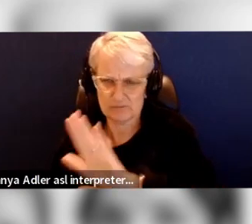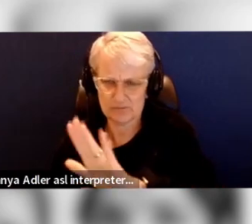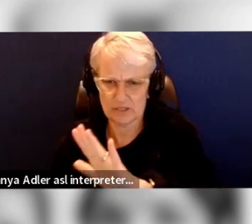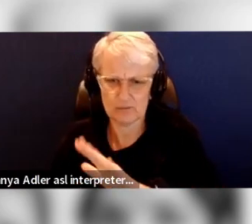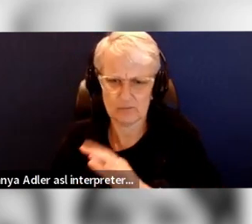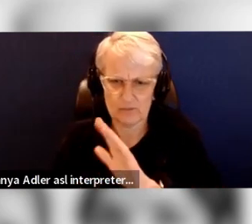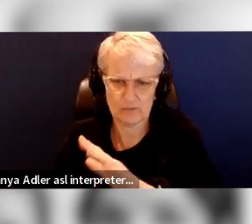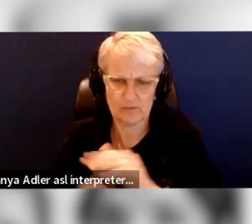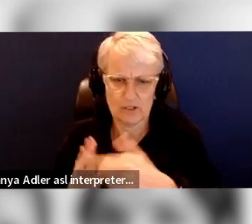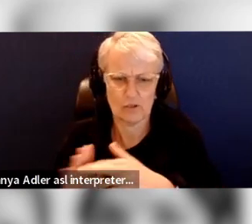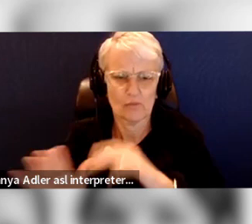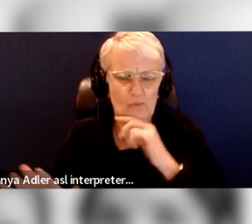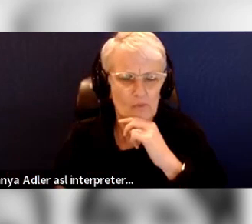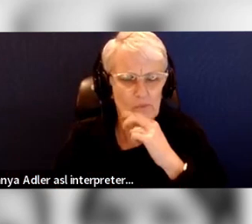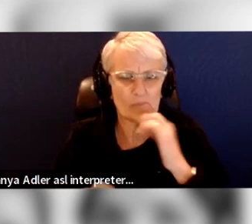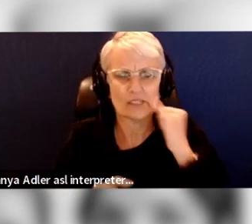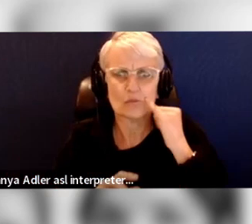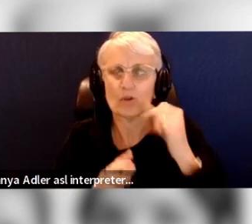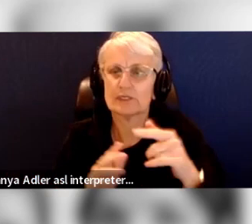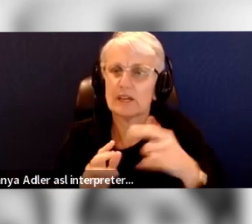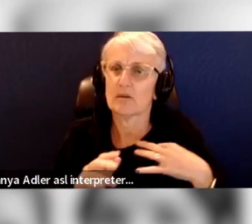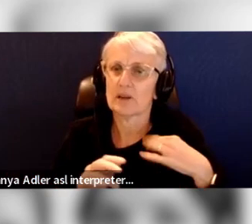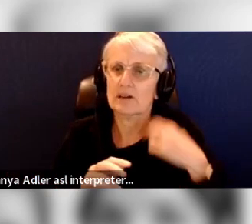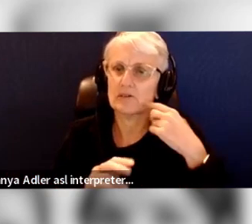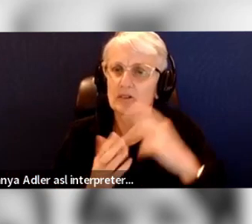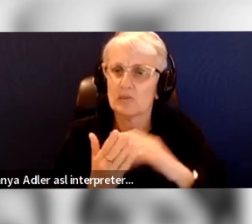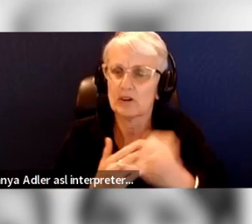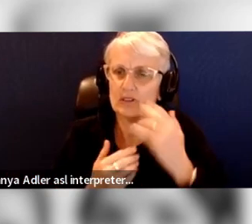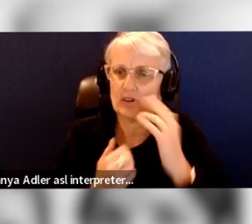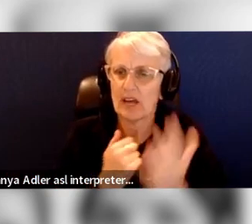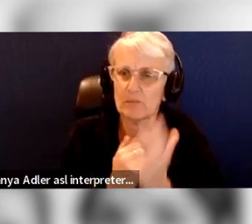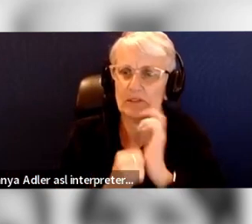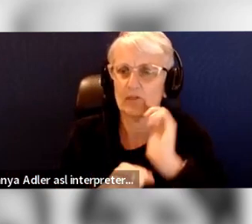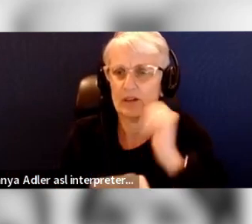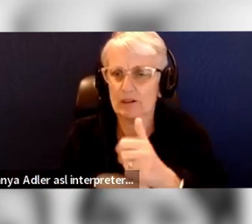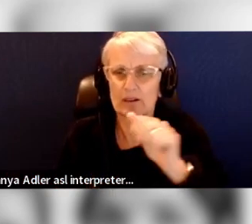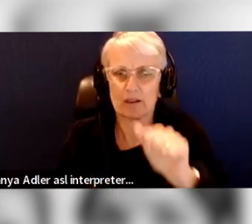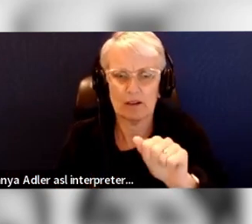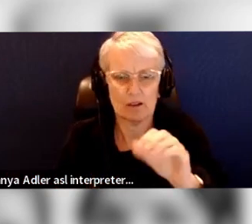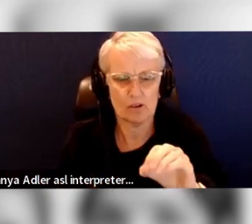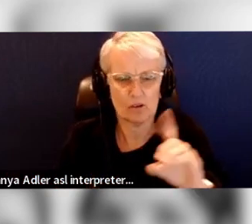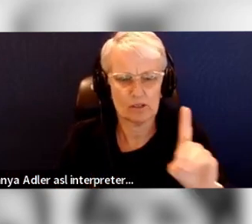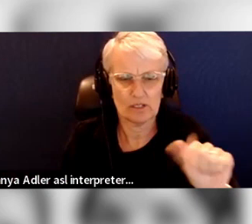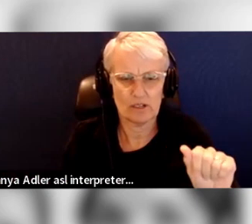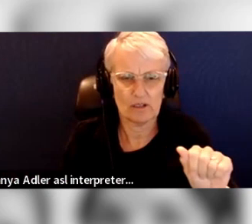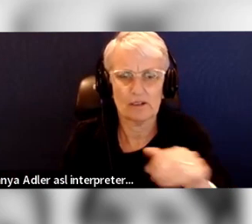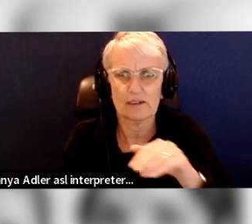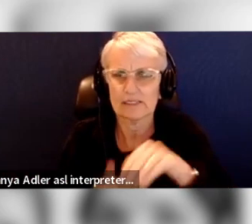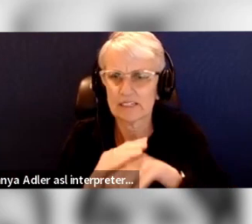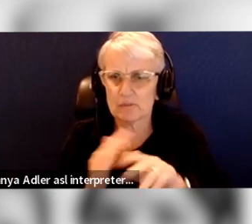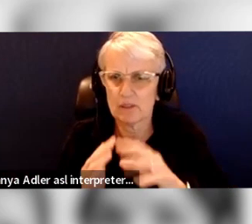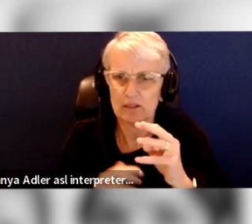That said, if they were applying with a project to help them implement i.d.e.a accessible material or